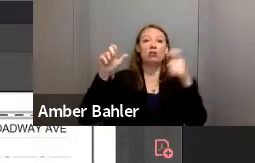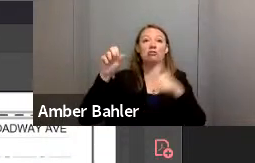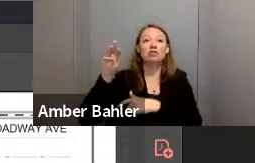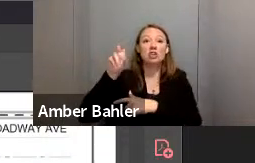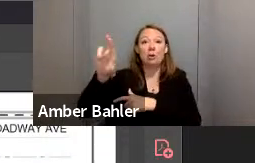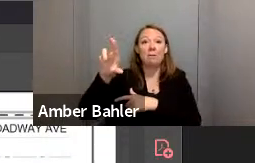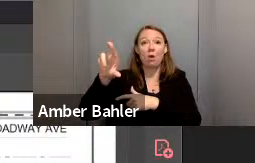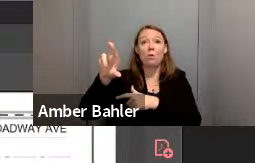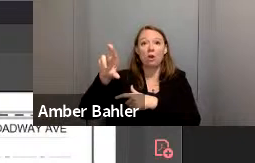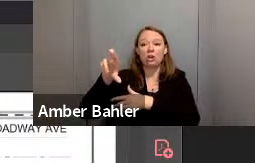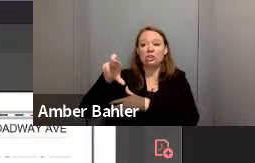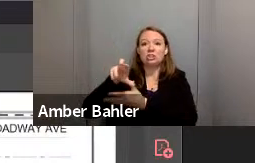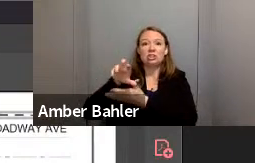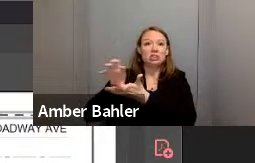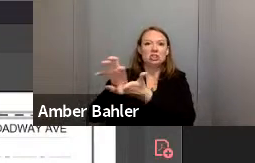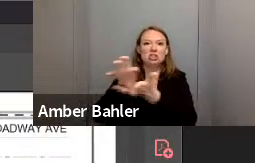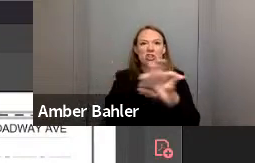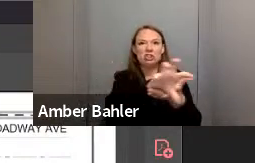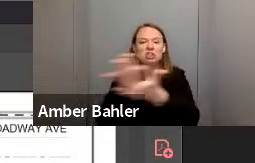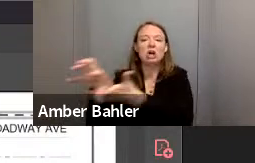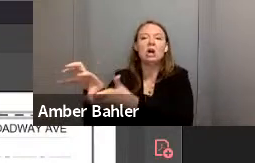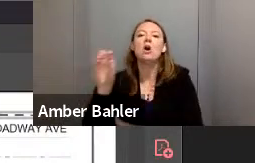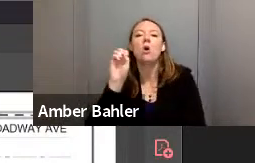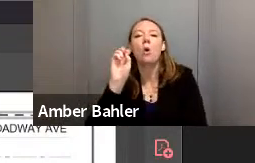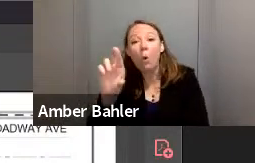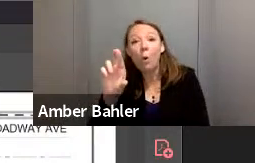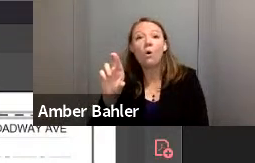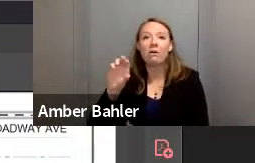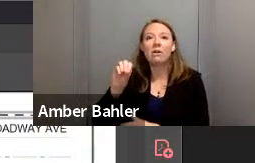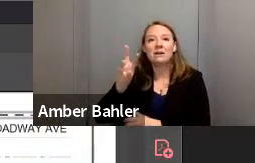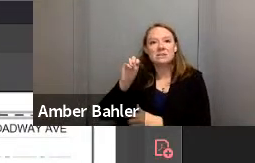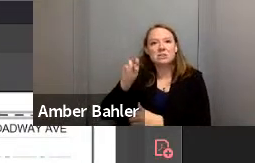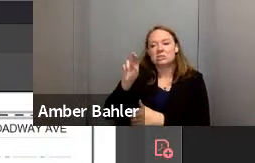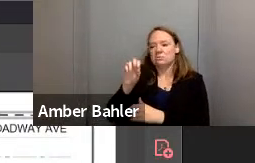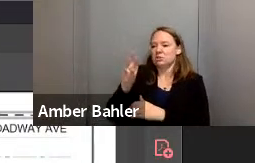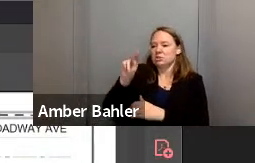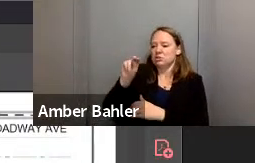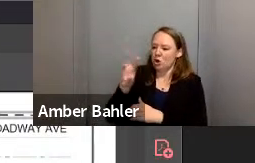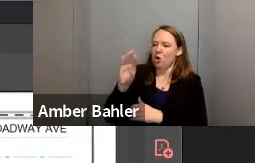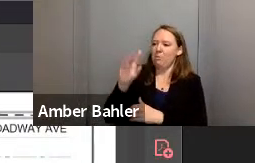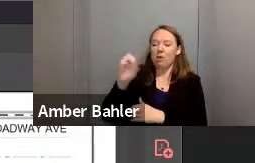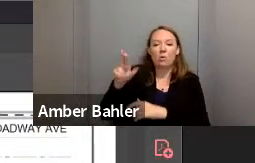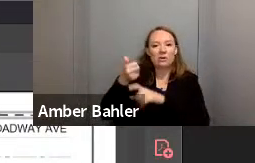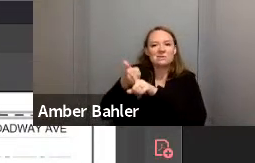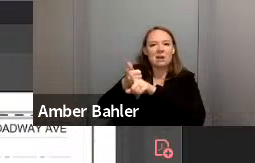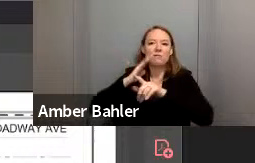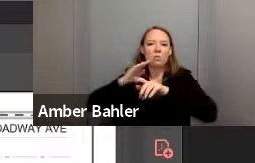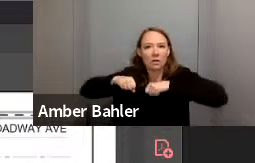itself. That will go out and brush clean and then place salt down afterwards.